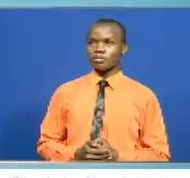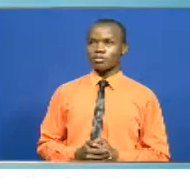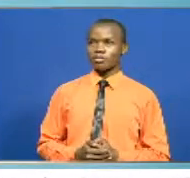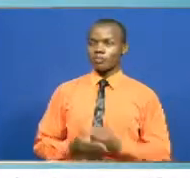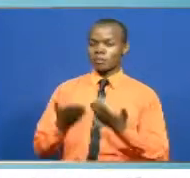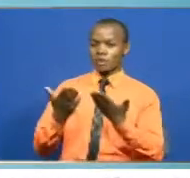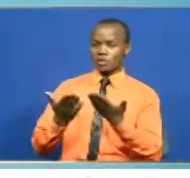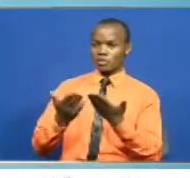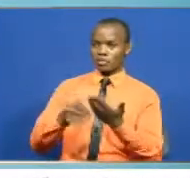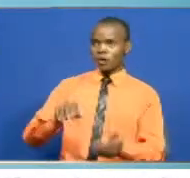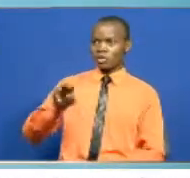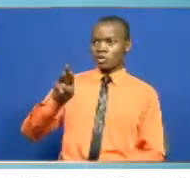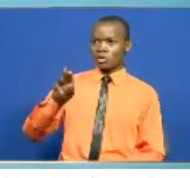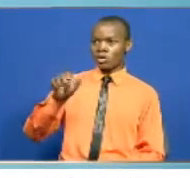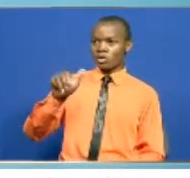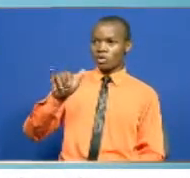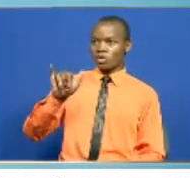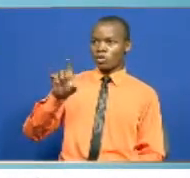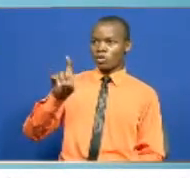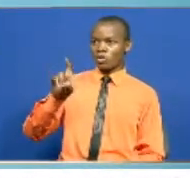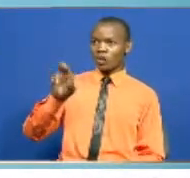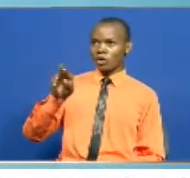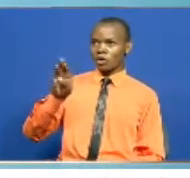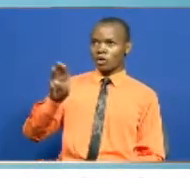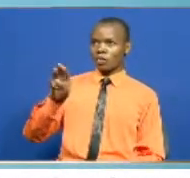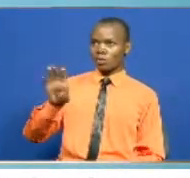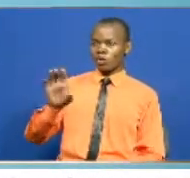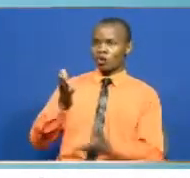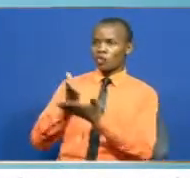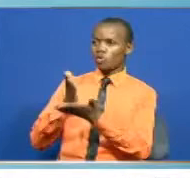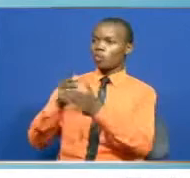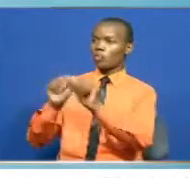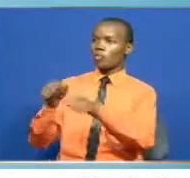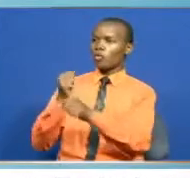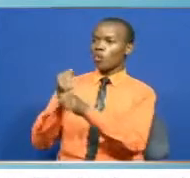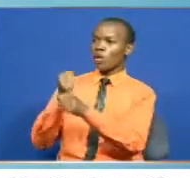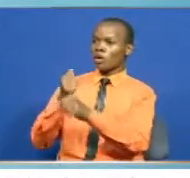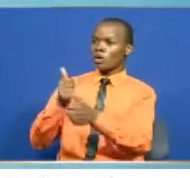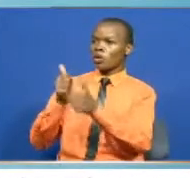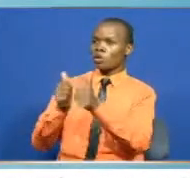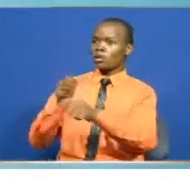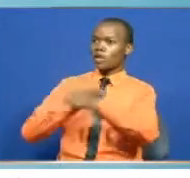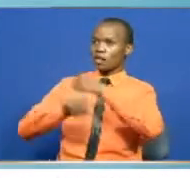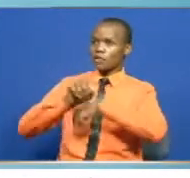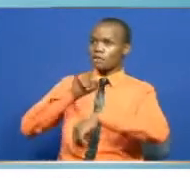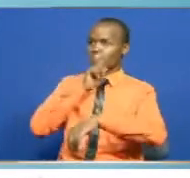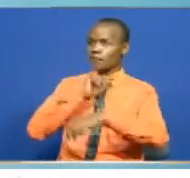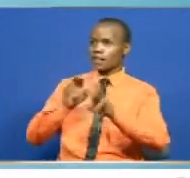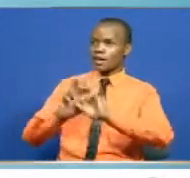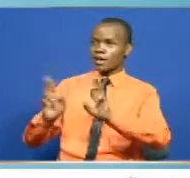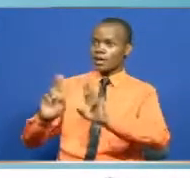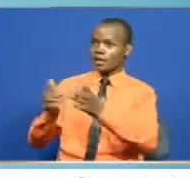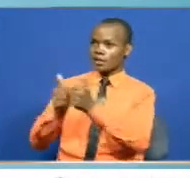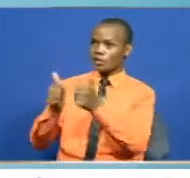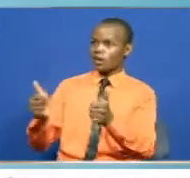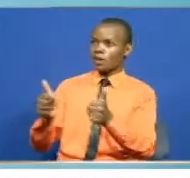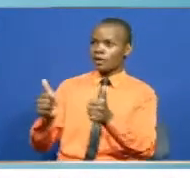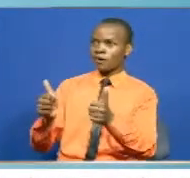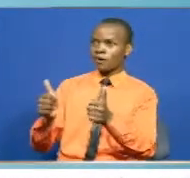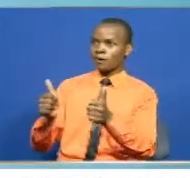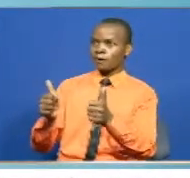weight room. We have to lift and lift and lift, which we are doing right now. We've been preparing for it